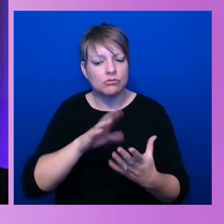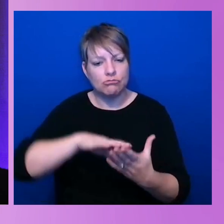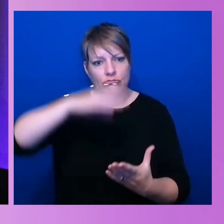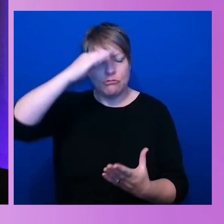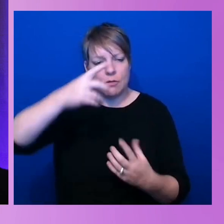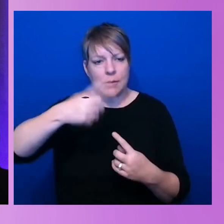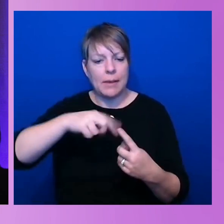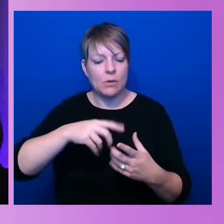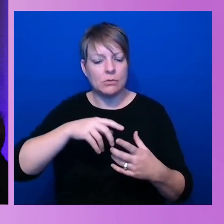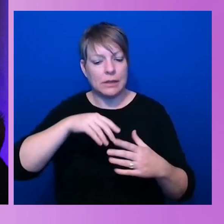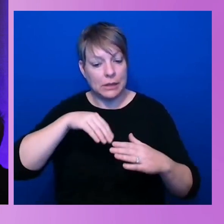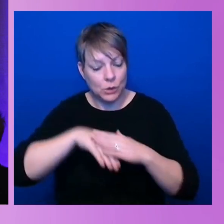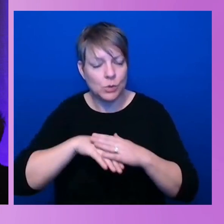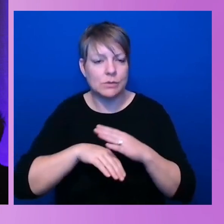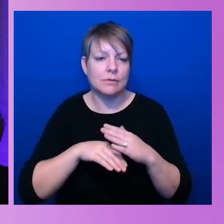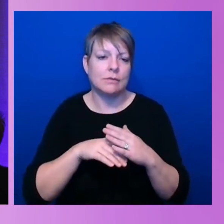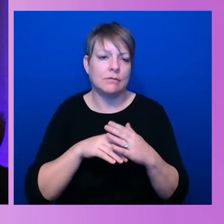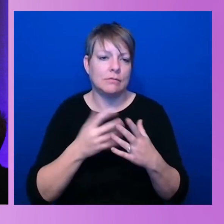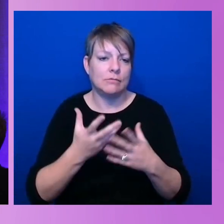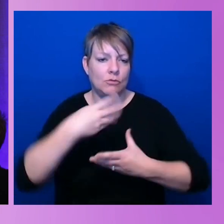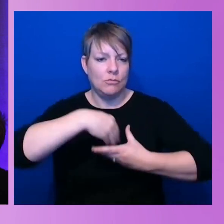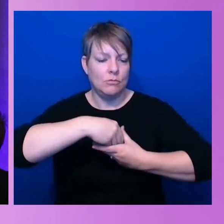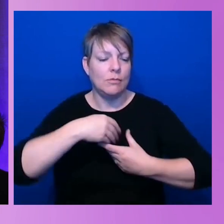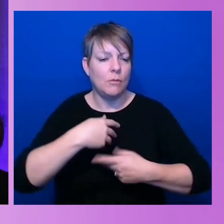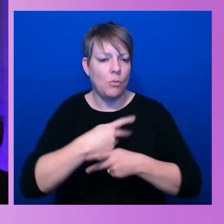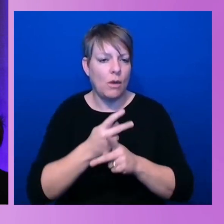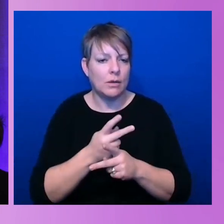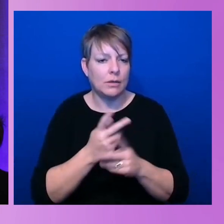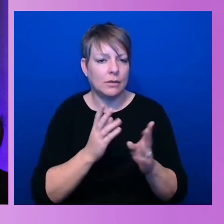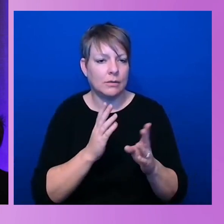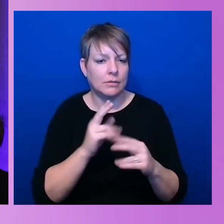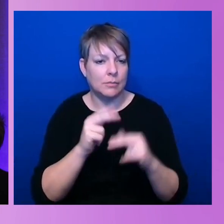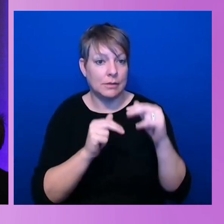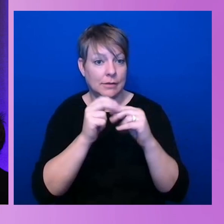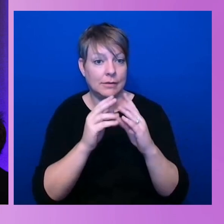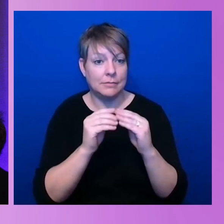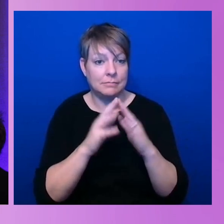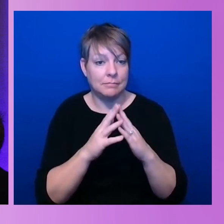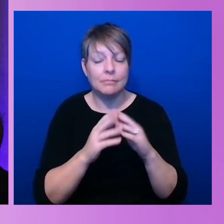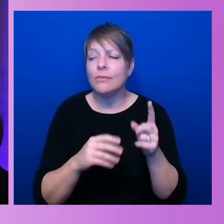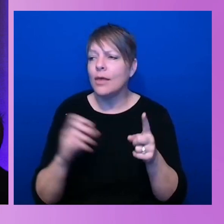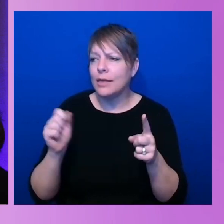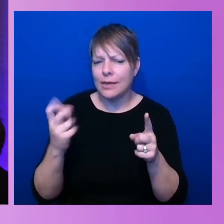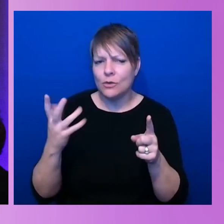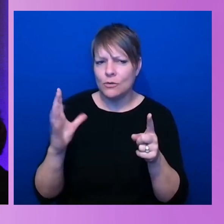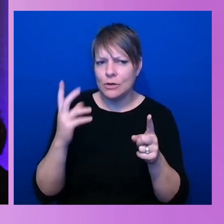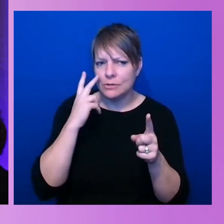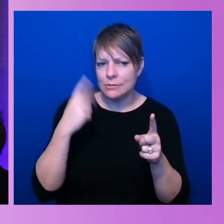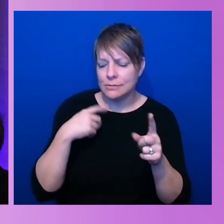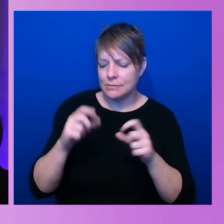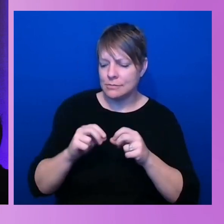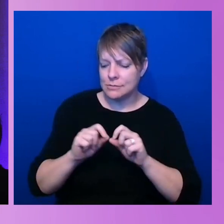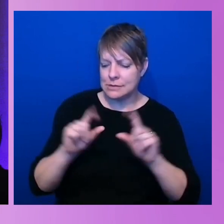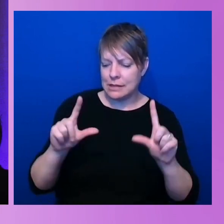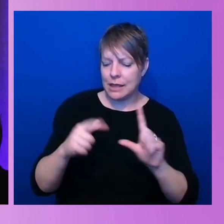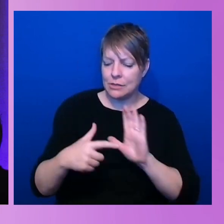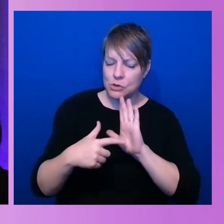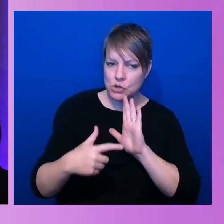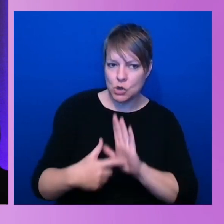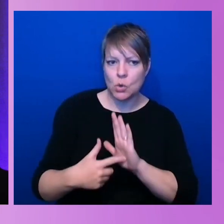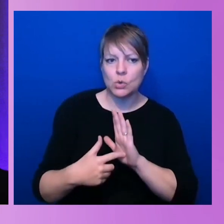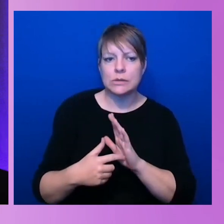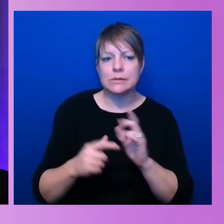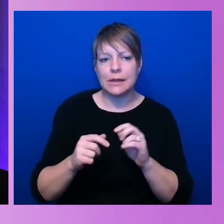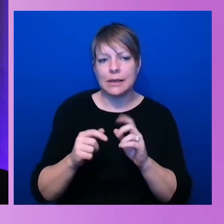some of your favorite examples? Yeah, so let me start just a little bit. You had the slide up earlier that showed the Inclusive Product Accelerator program. That was